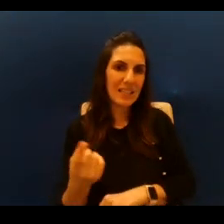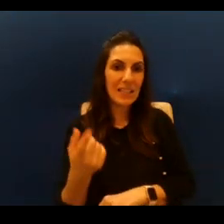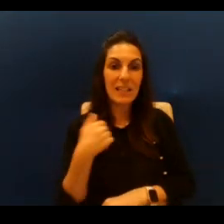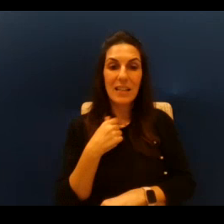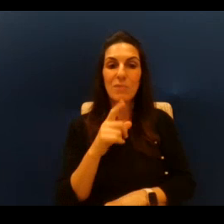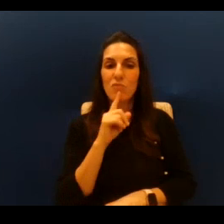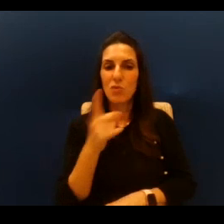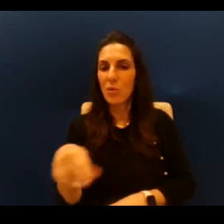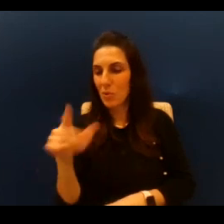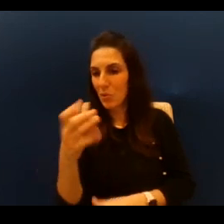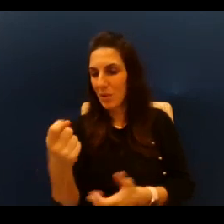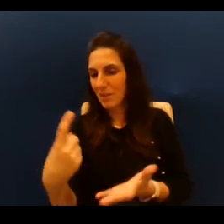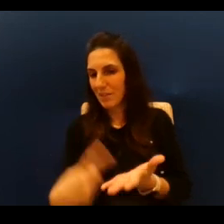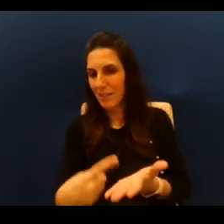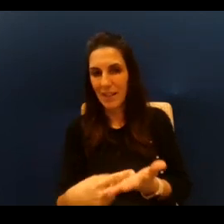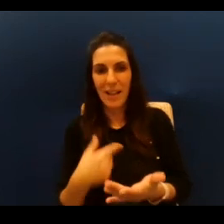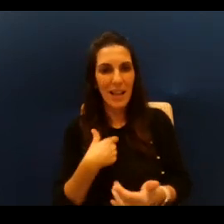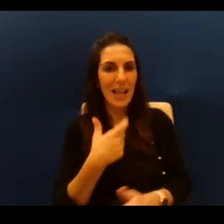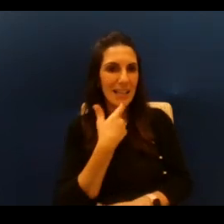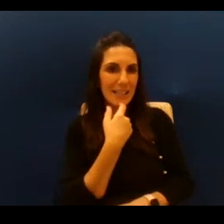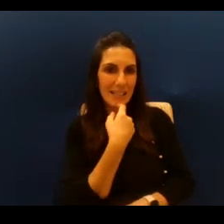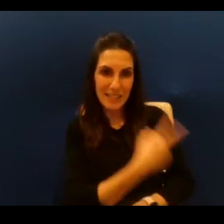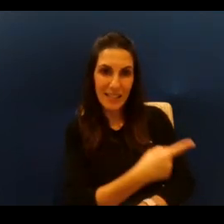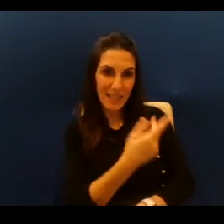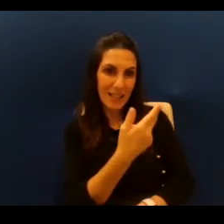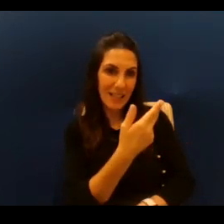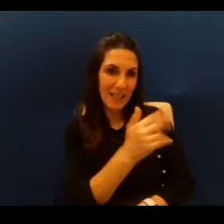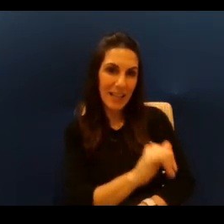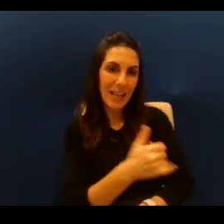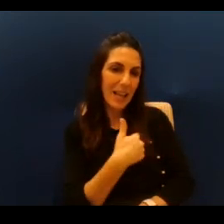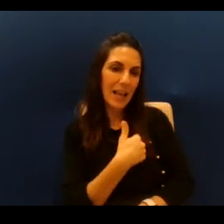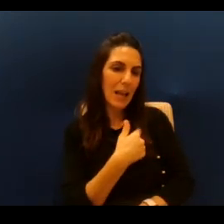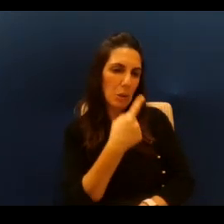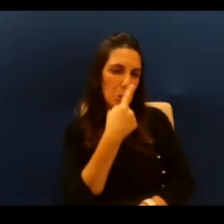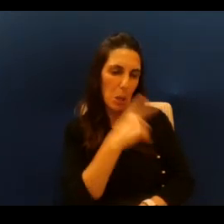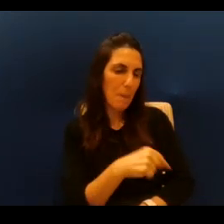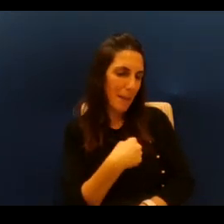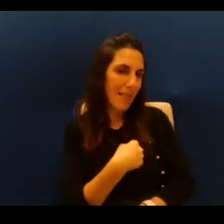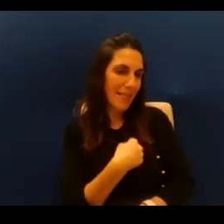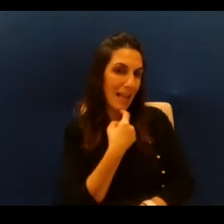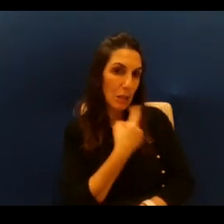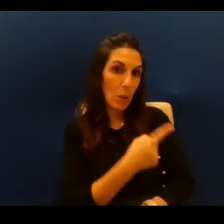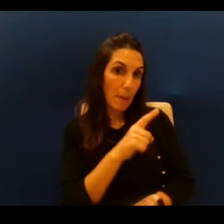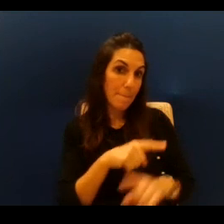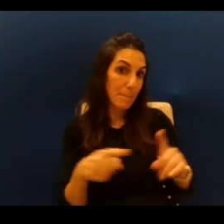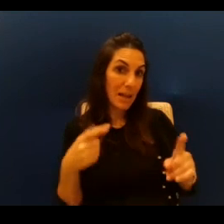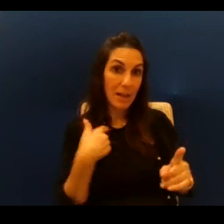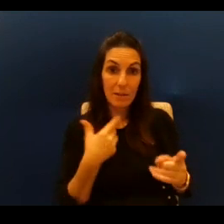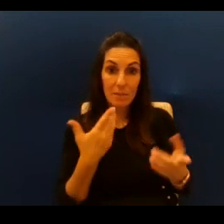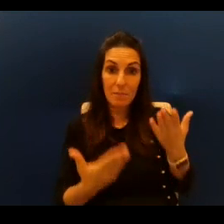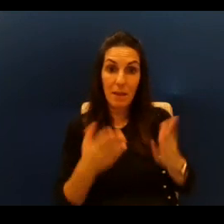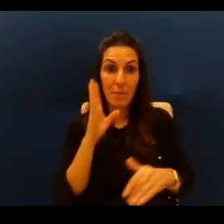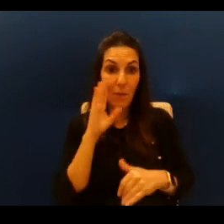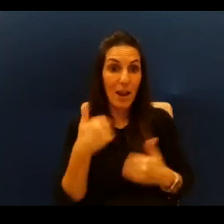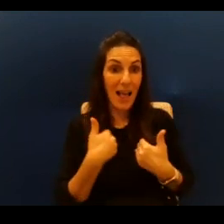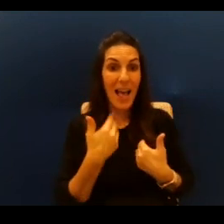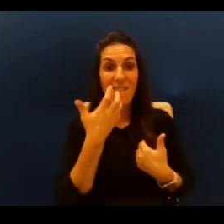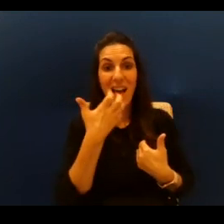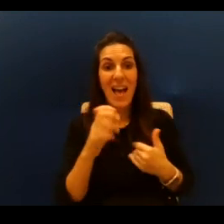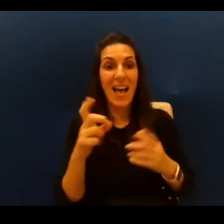that. Yes. And I will say, Board Member, hey, initially I said, okay, I really don't care. But for all I know, I may have a hot date by then. So